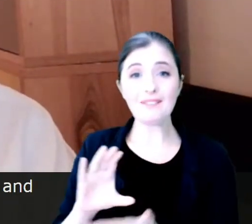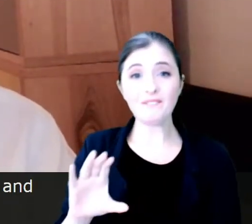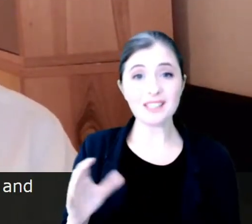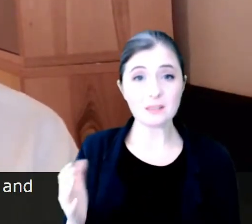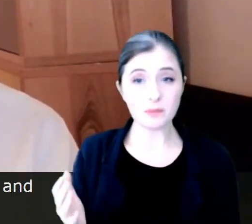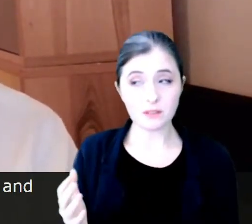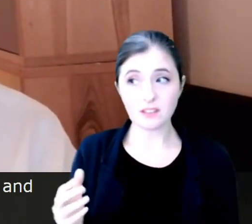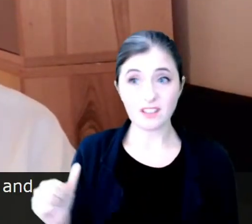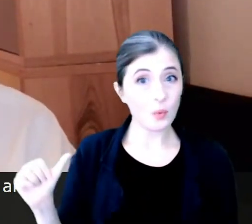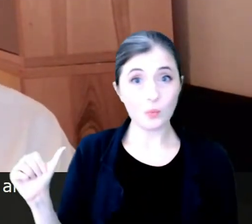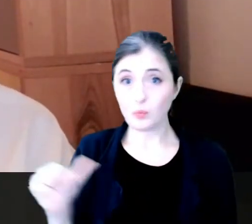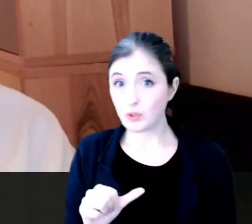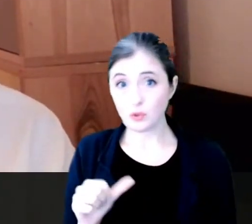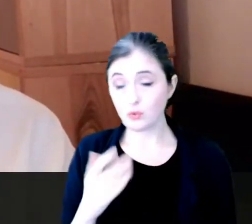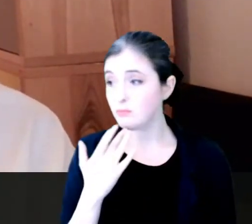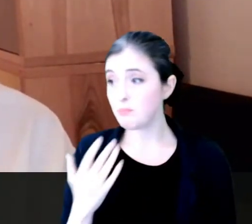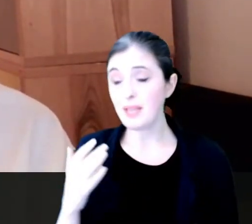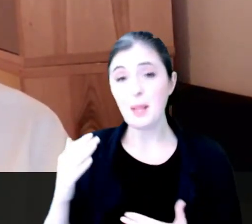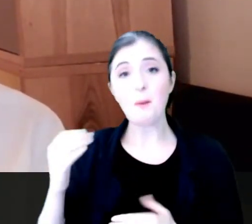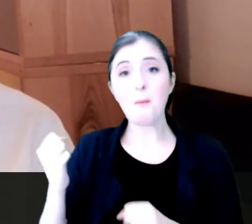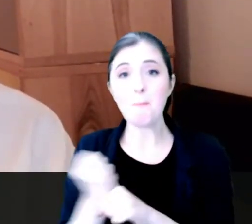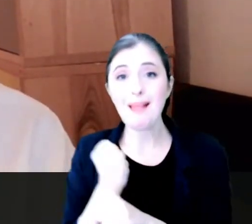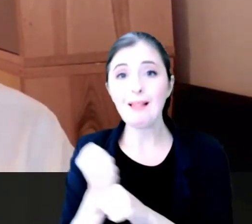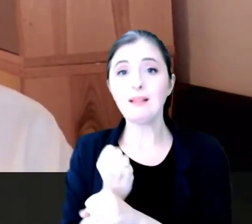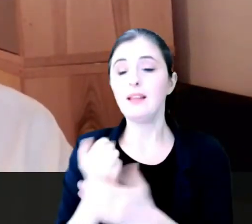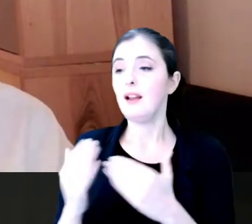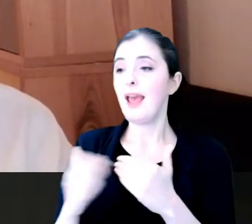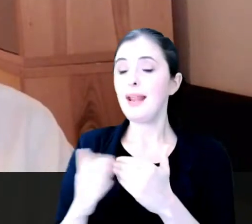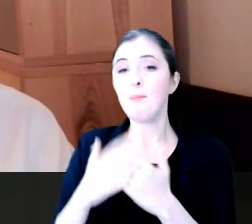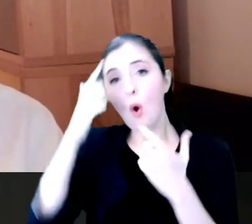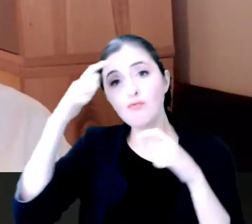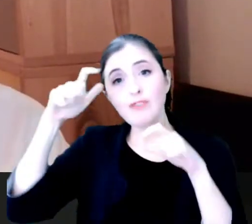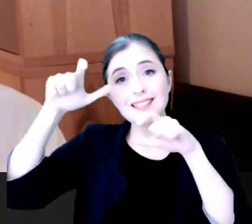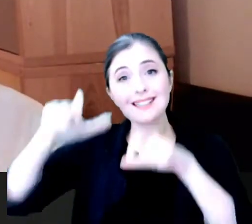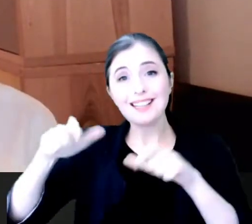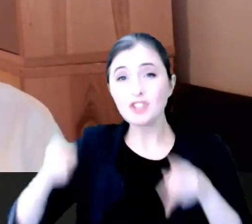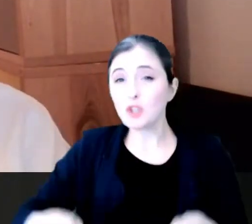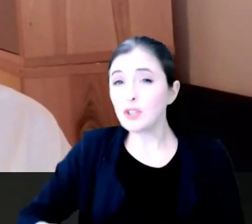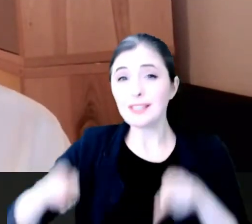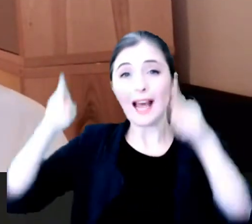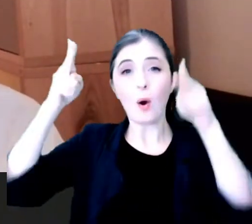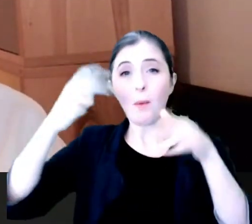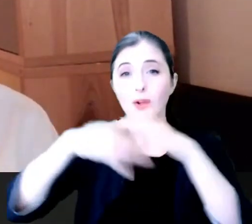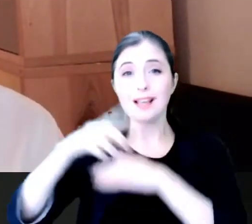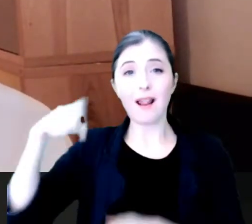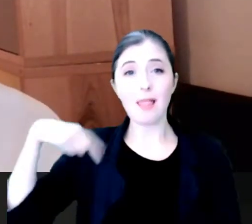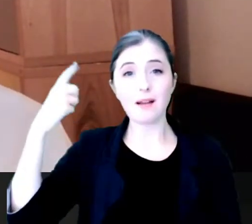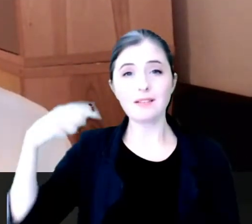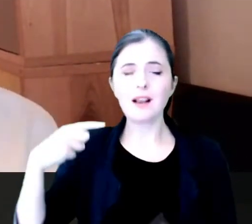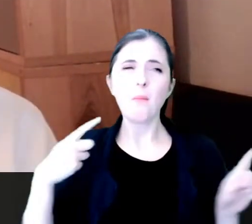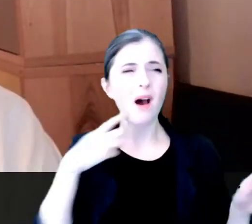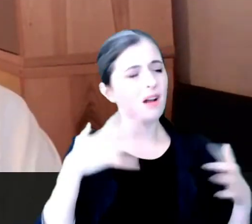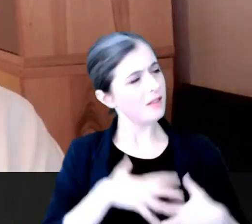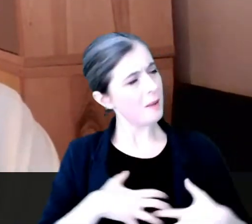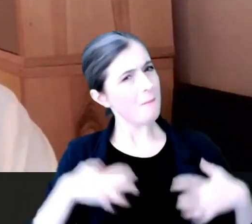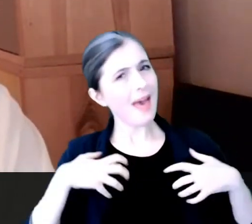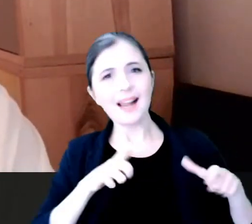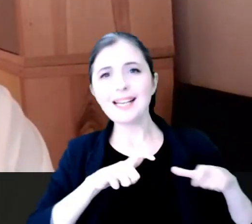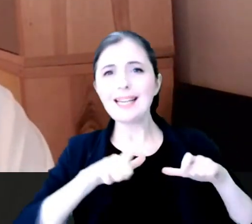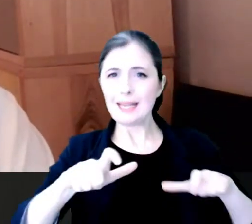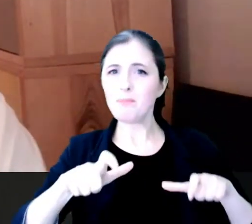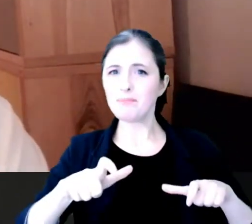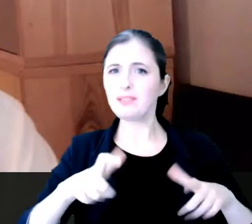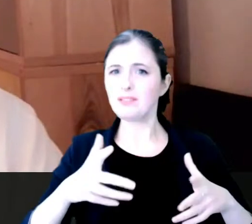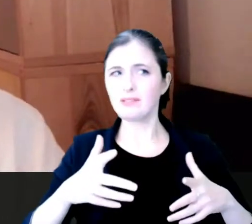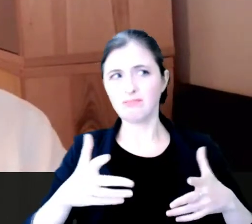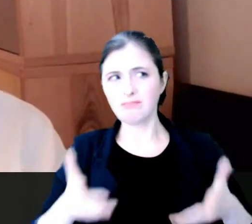more residential tower blocks in London. And yet the Mayor keeps building them. He keeps